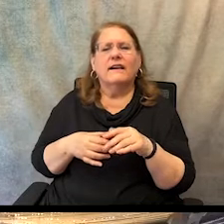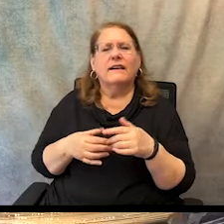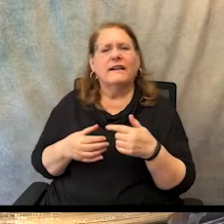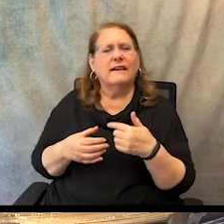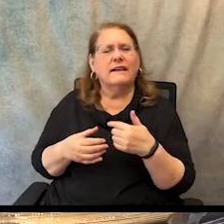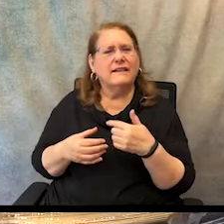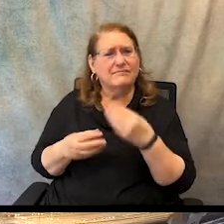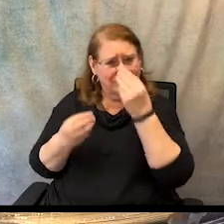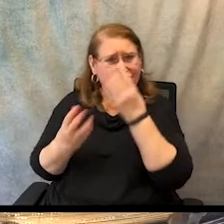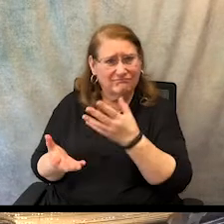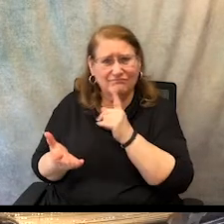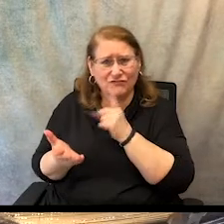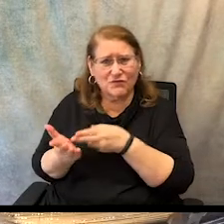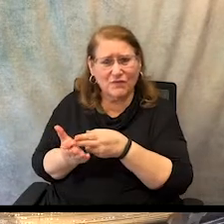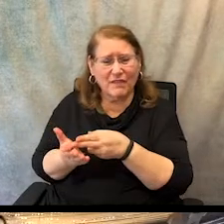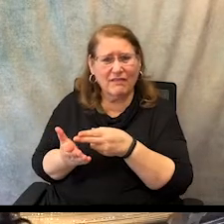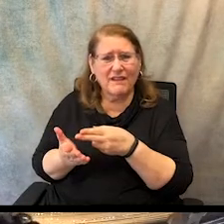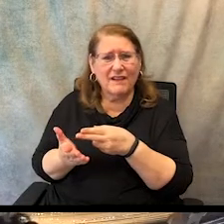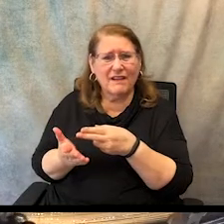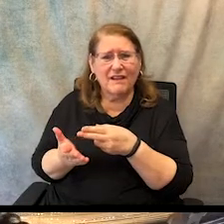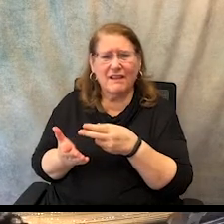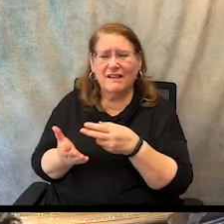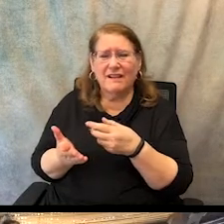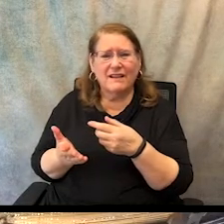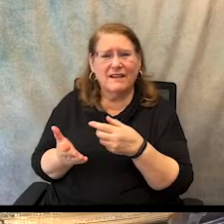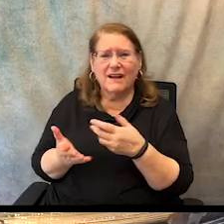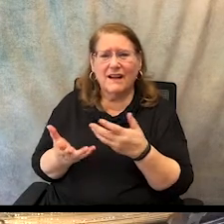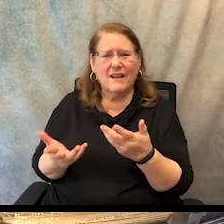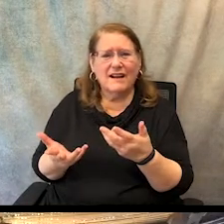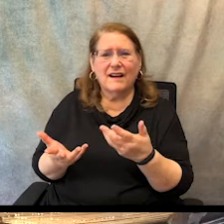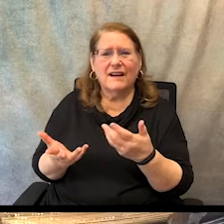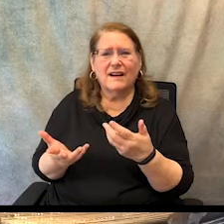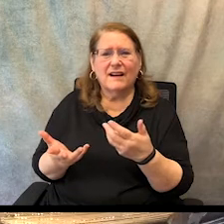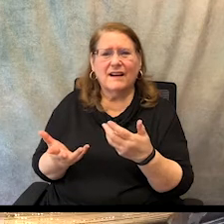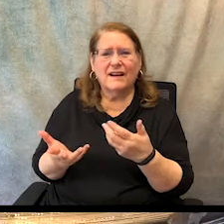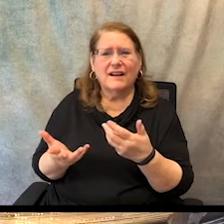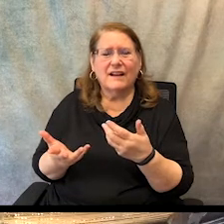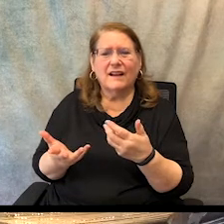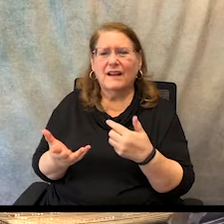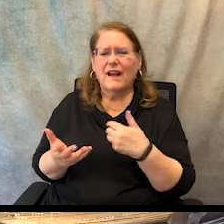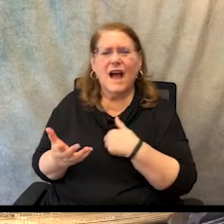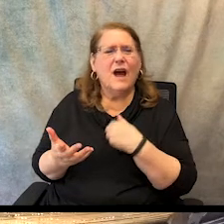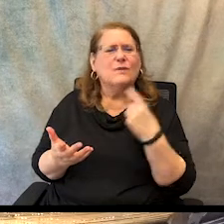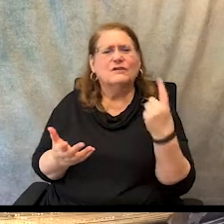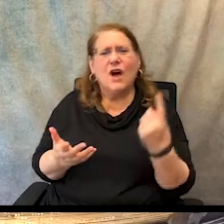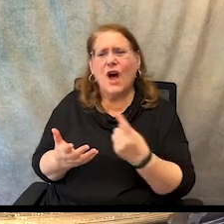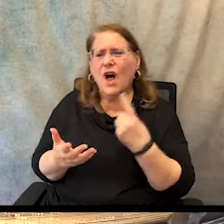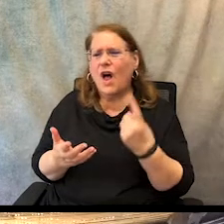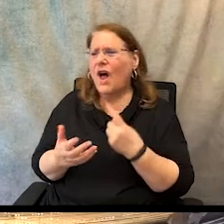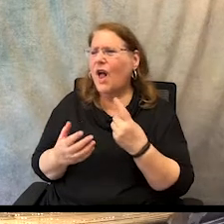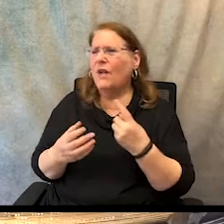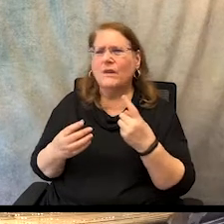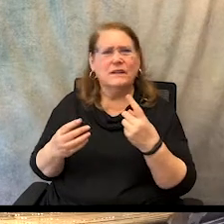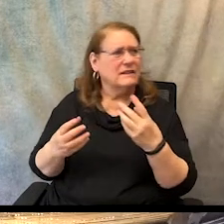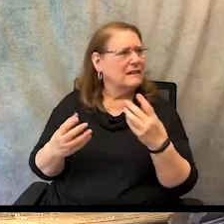just, tell you the truth, I made the script and I was just, how they say, making it's actual all the time. It was